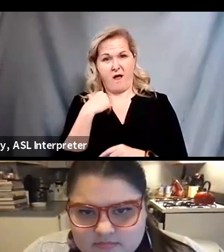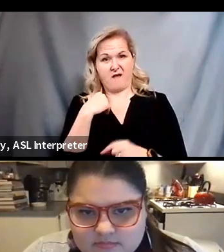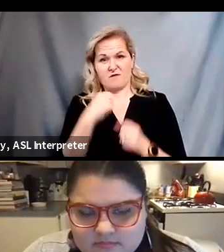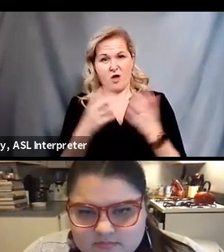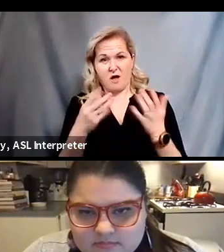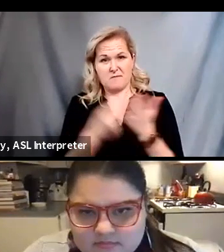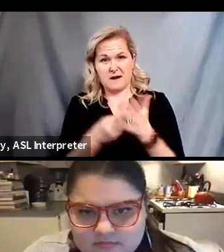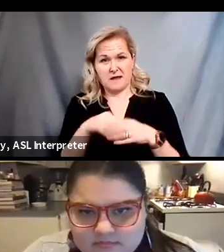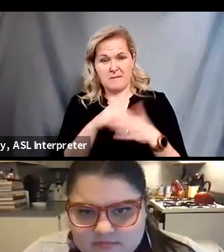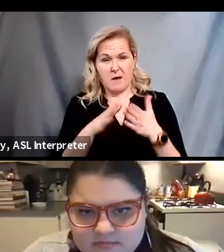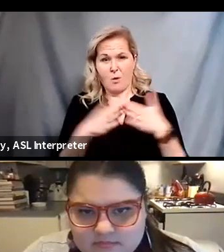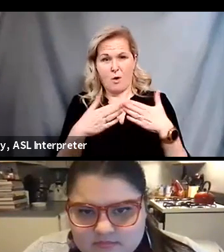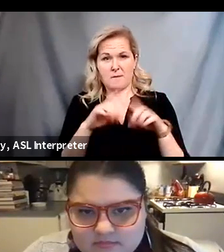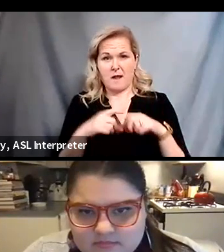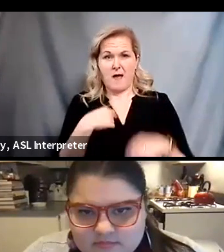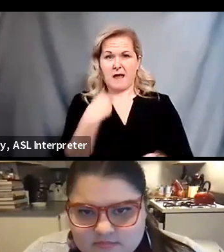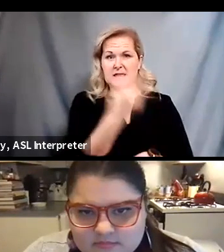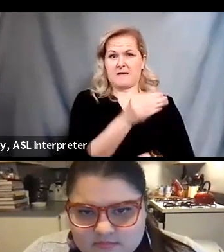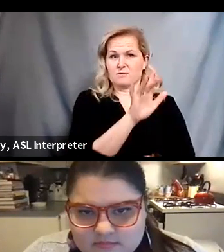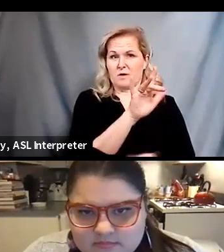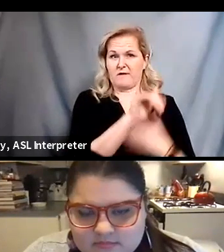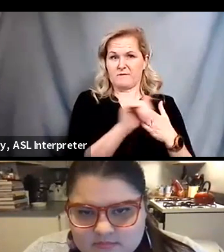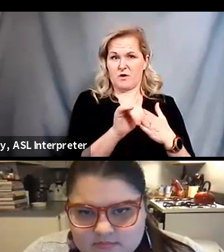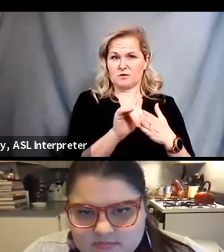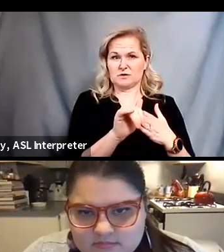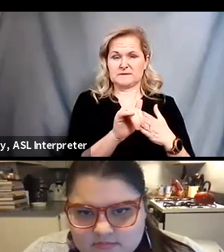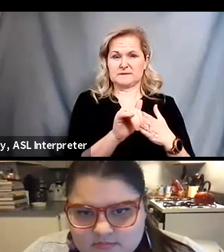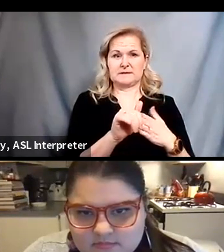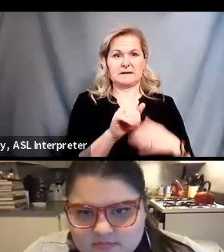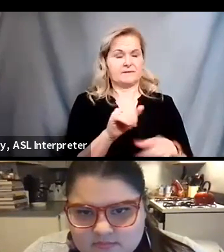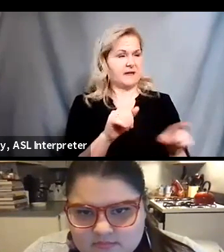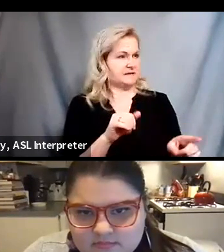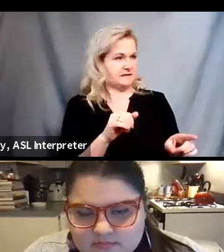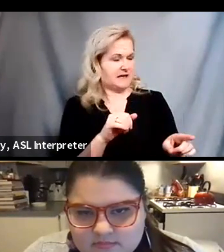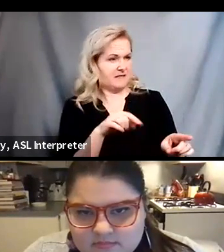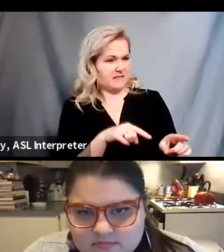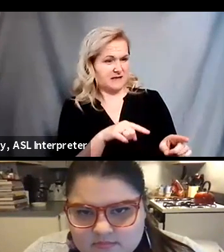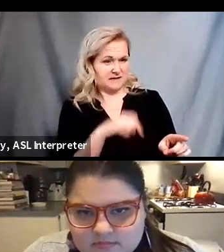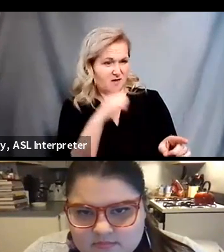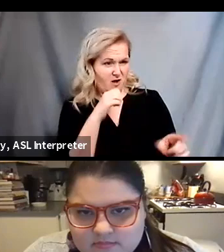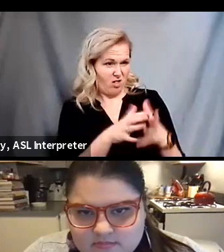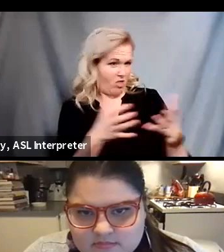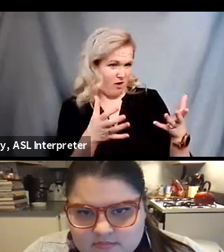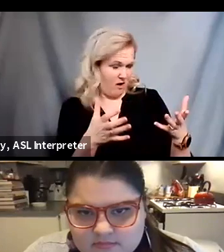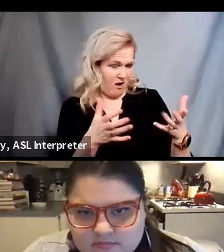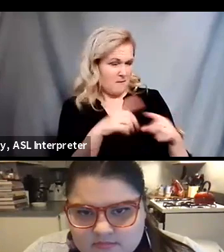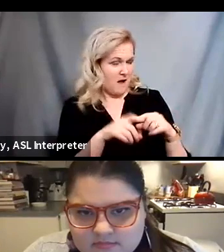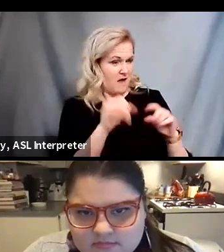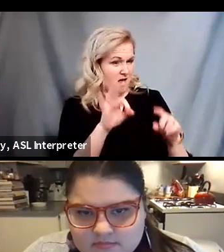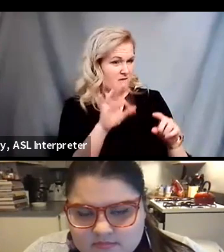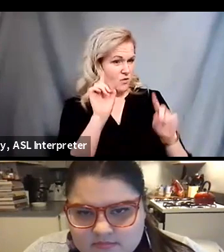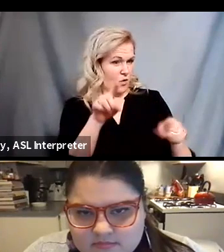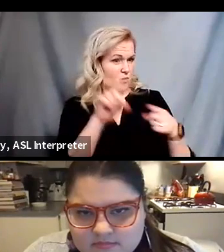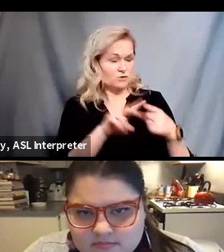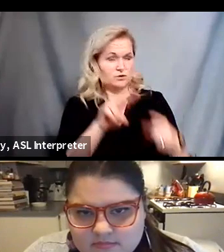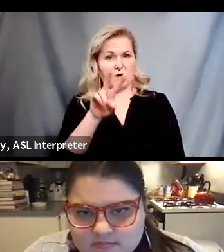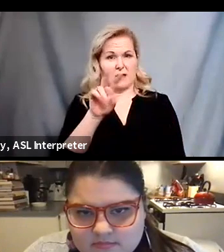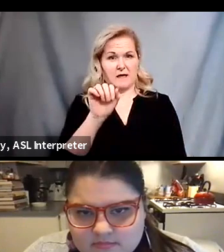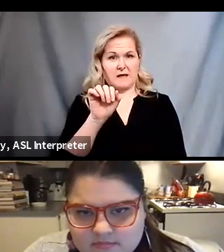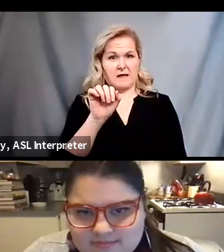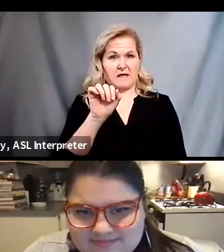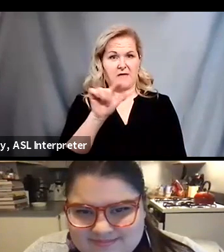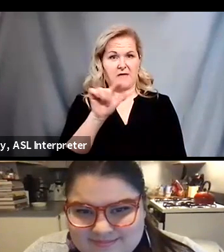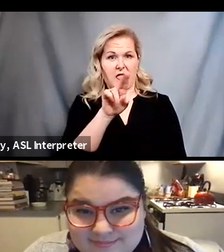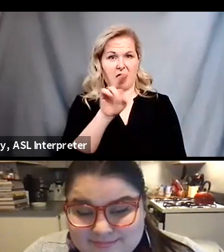but I gave him about 25 bucks. And I said, this isn't a lot, but if you go maybe to Value Village, not